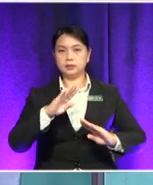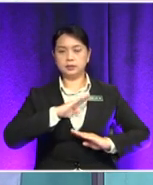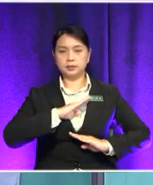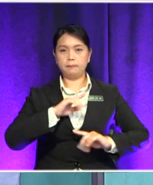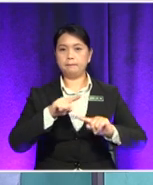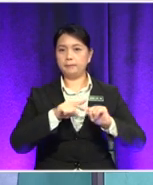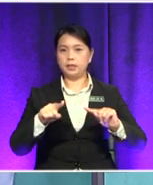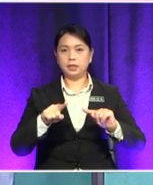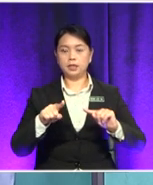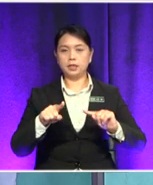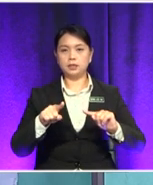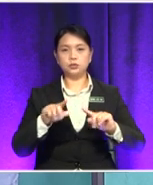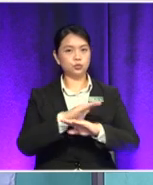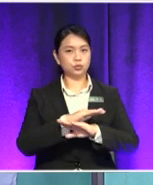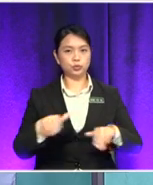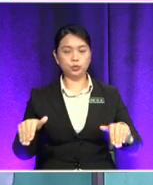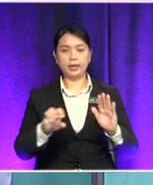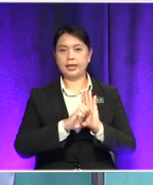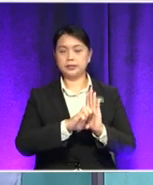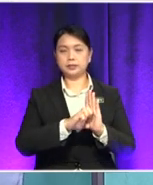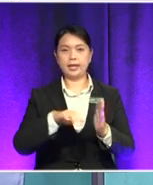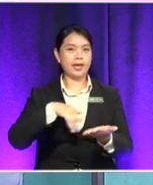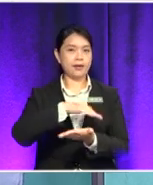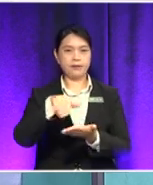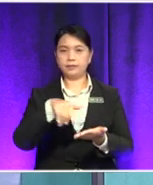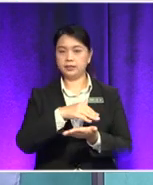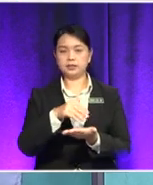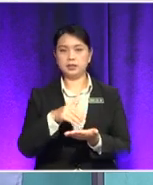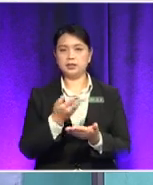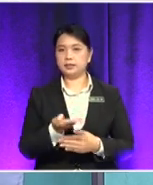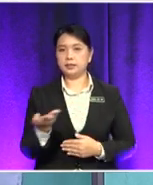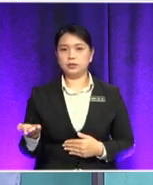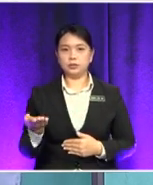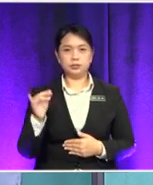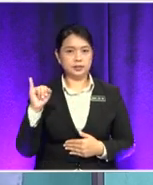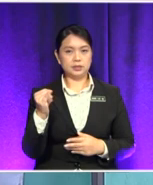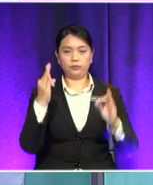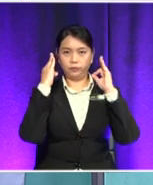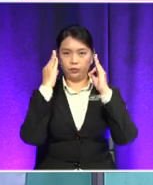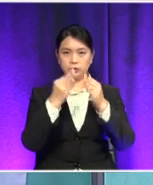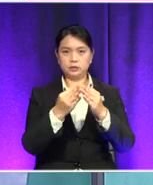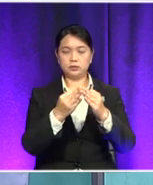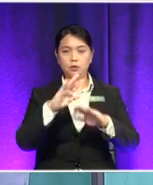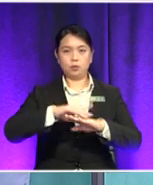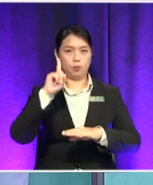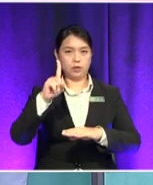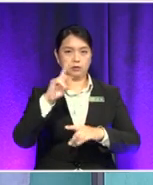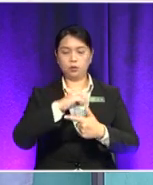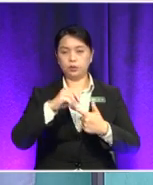write or express every single thing. You just need to focus on one or two problems only. Okay?